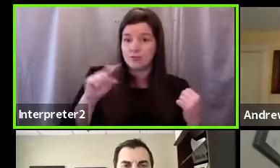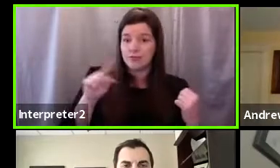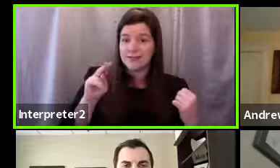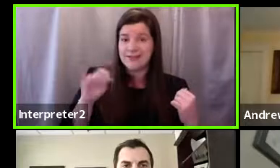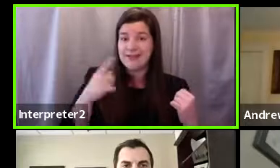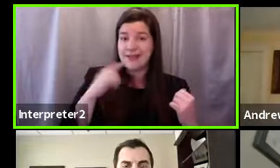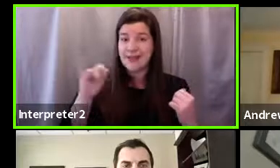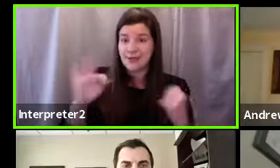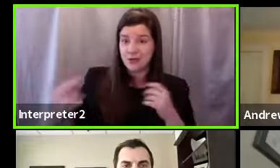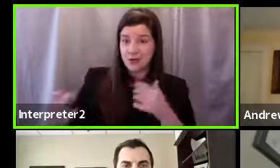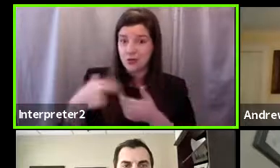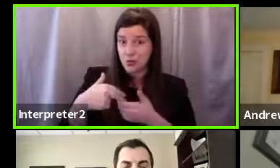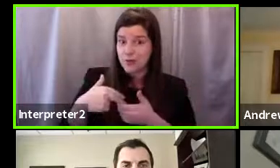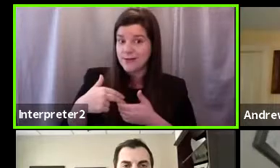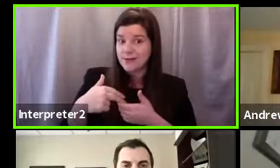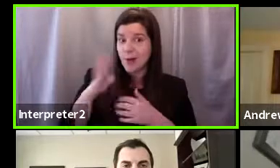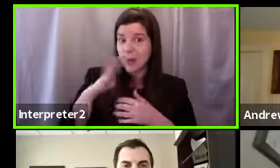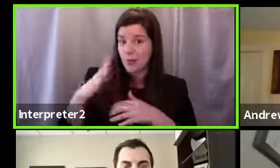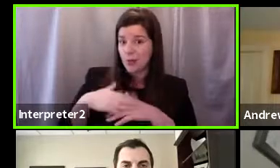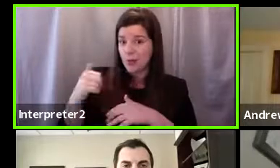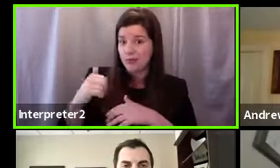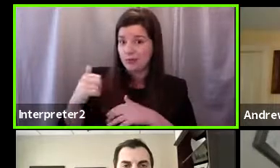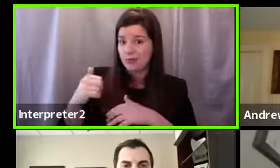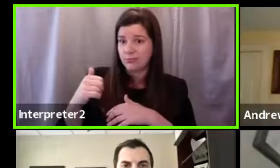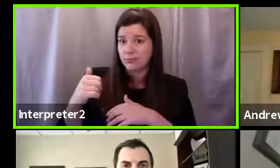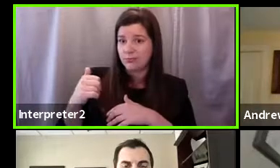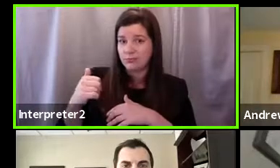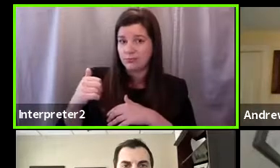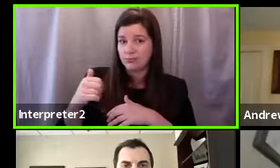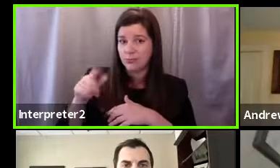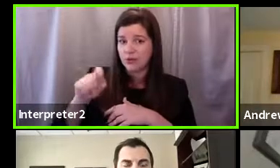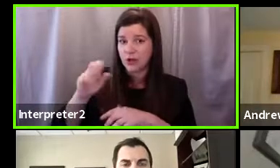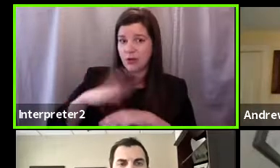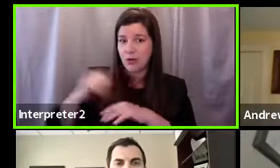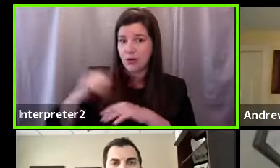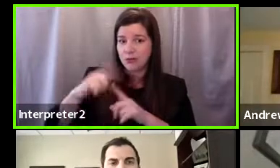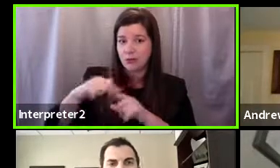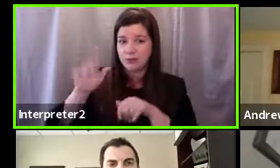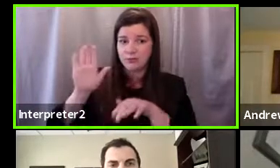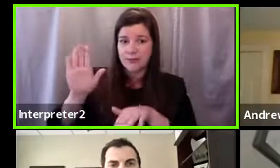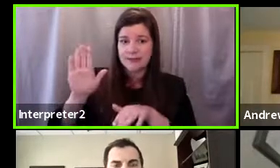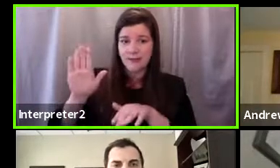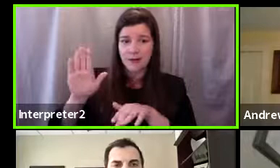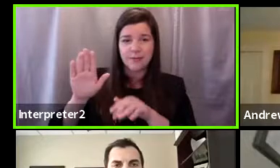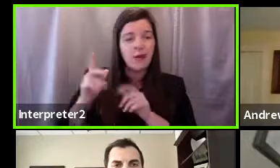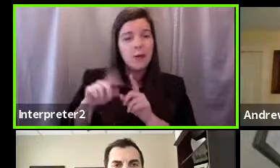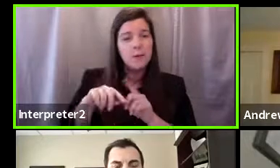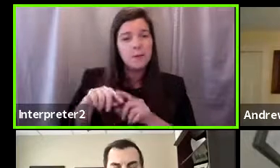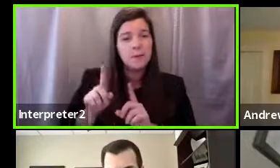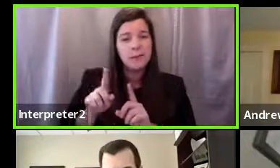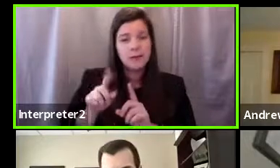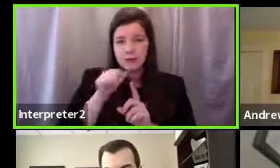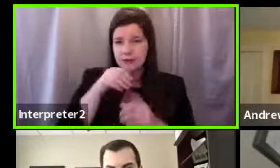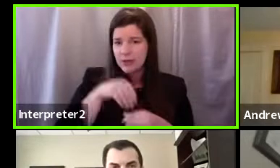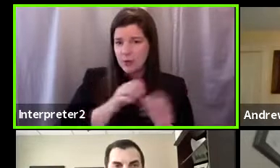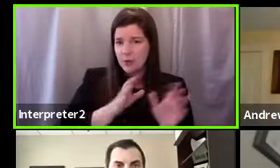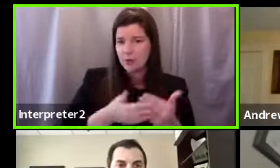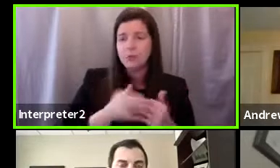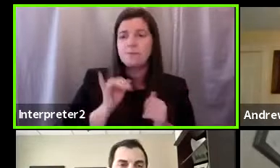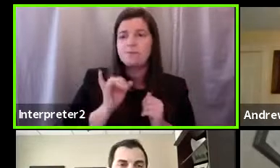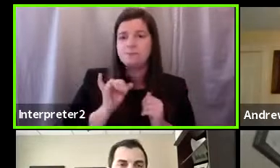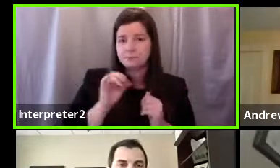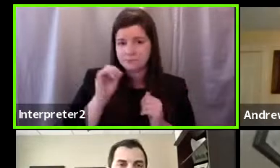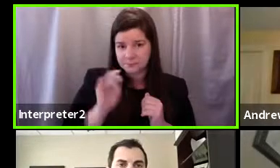back, then we can bring her back in, and then let me